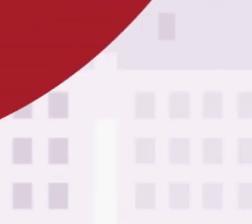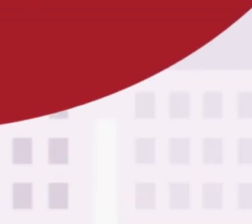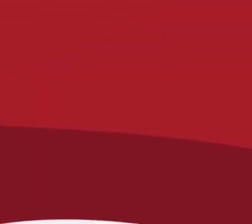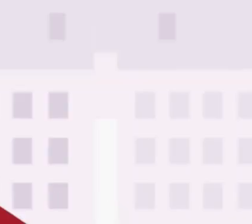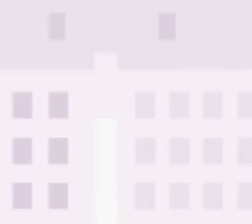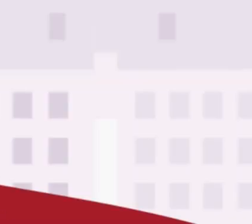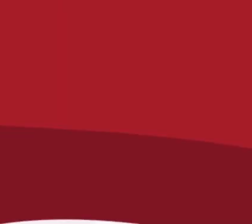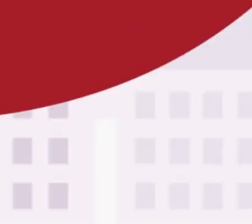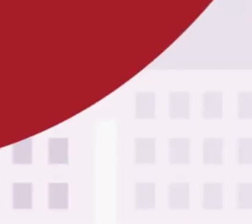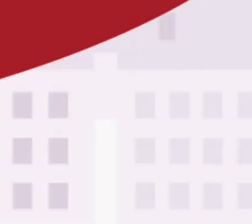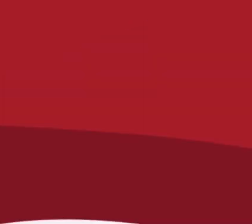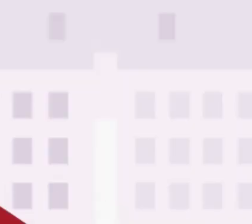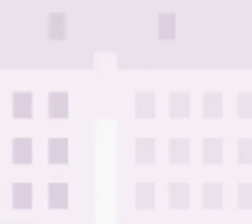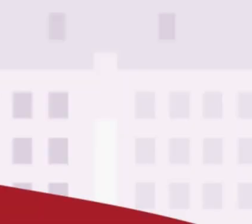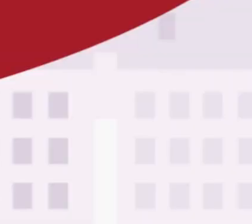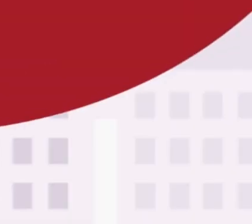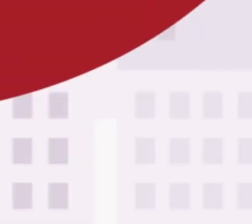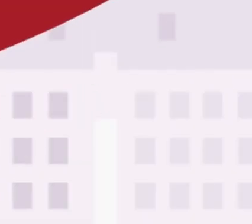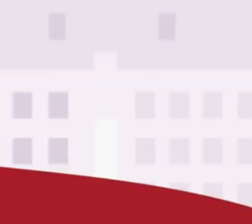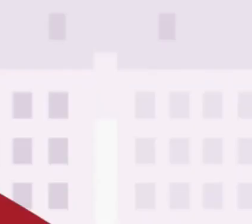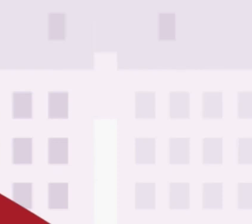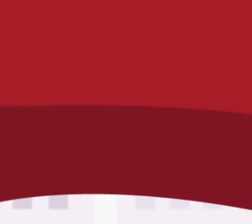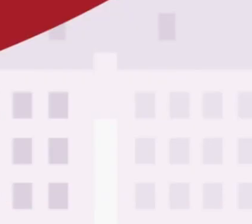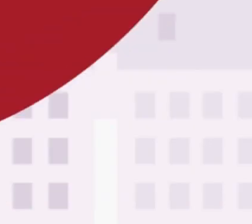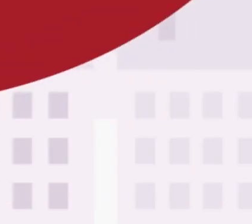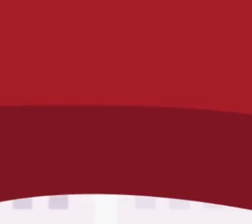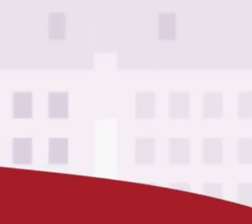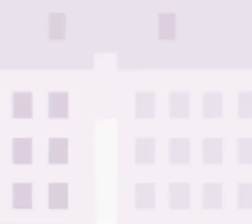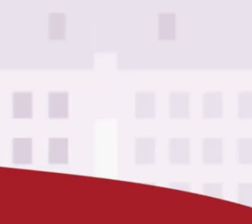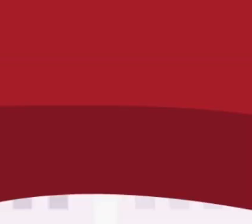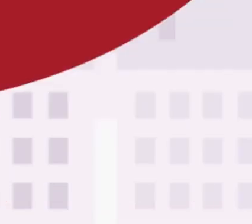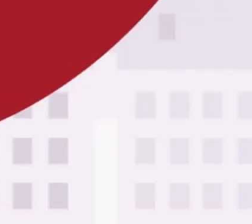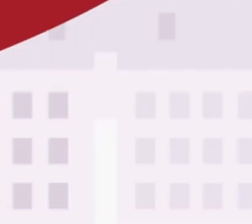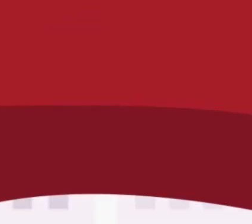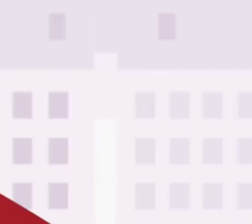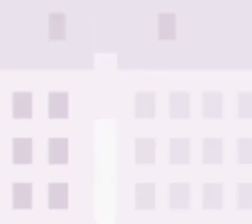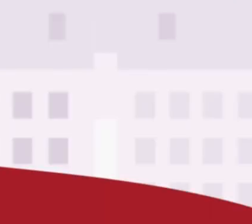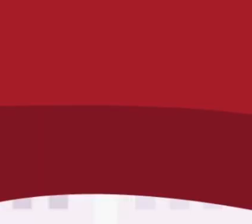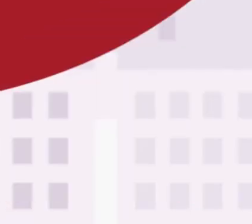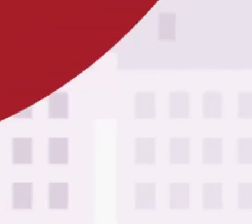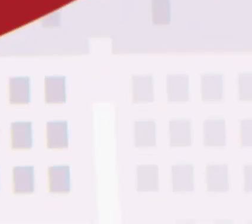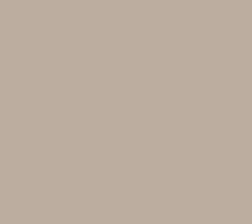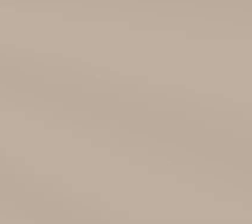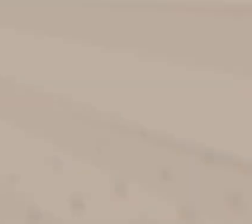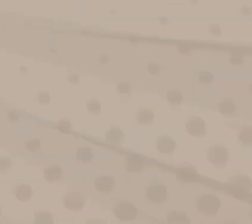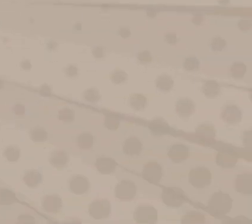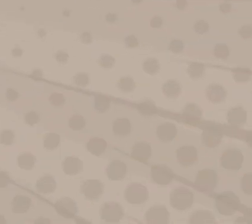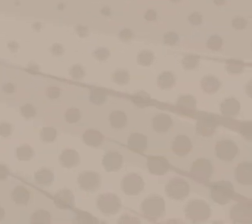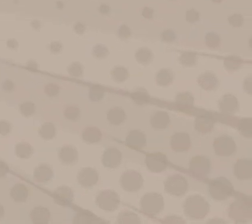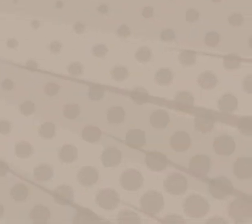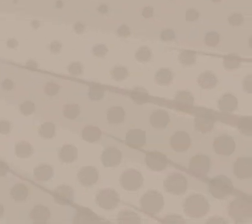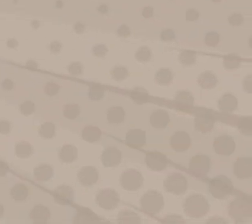your life. You have a right to an opinion and to tell people your views in a respectful way. For